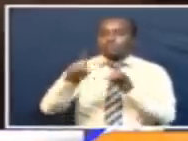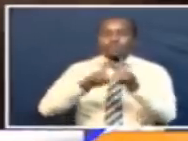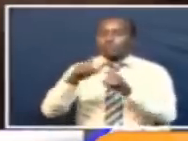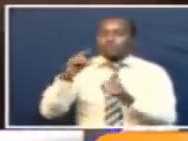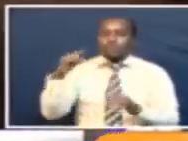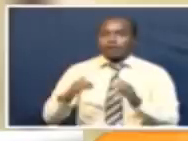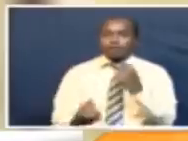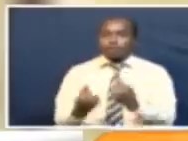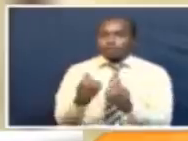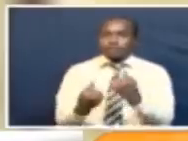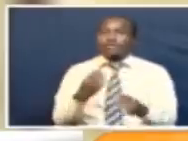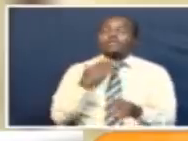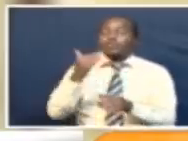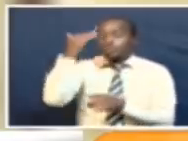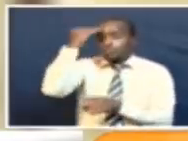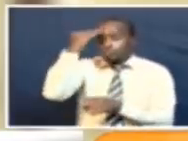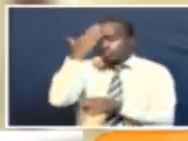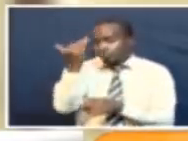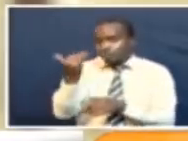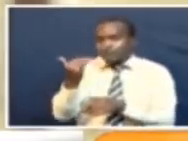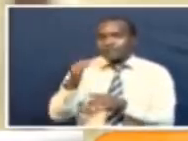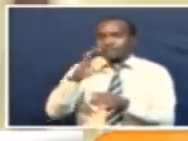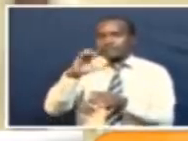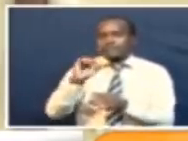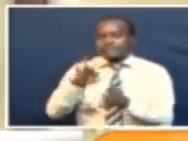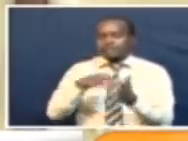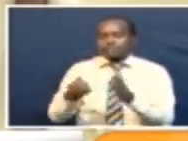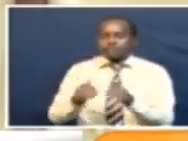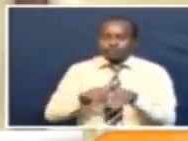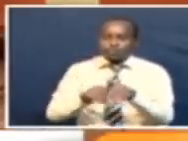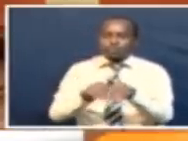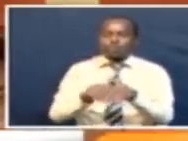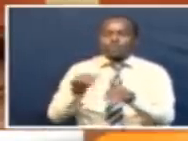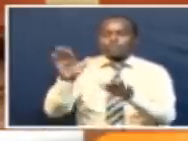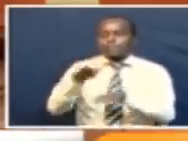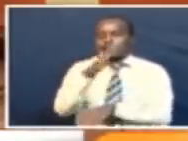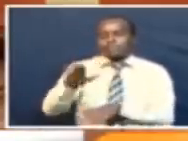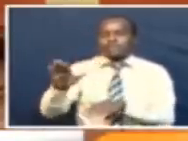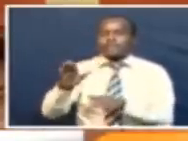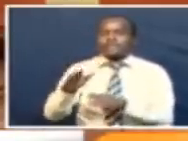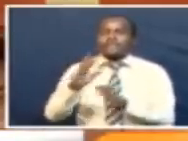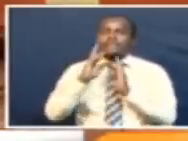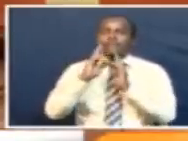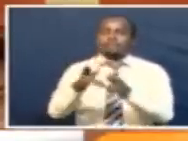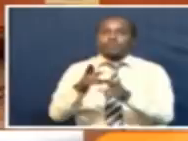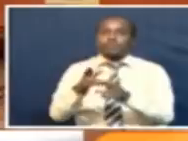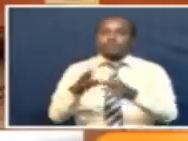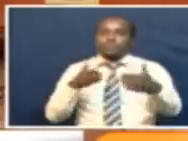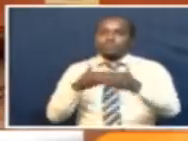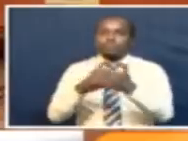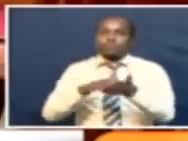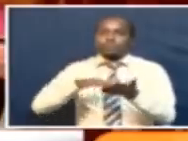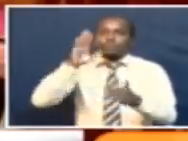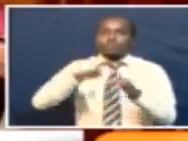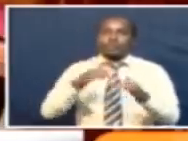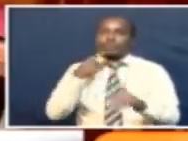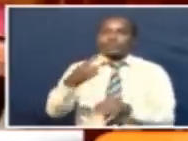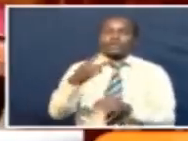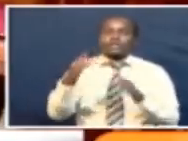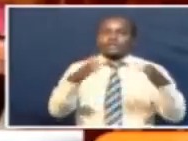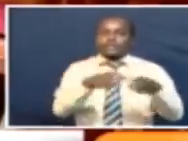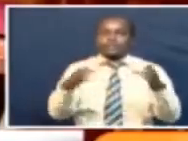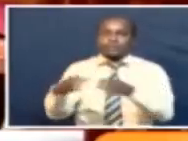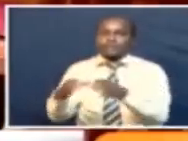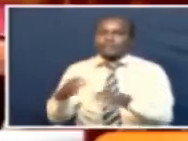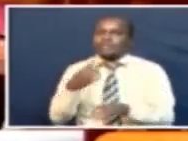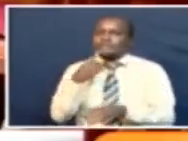MPs demanded to know why the CS failed to comply with a parliamentary report that banned over 100 companies. The lawmakers claiming that